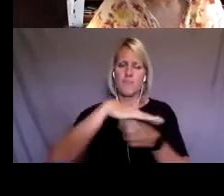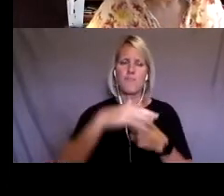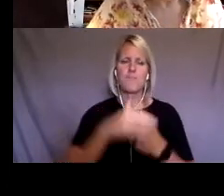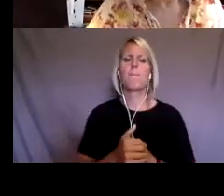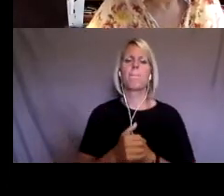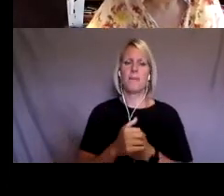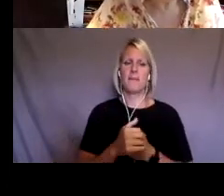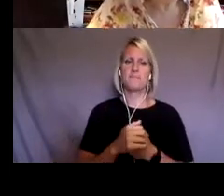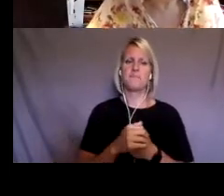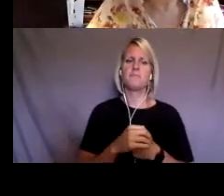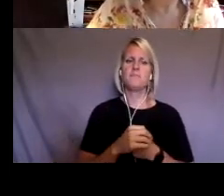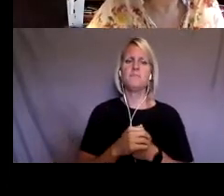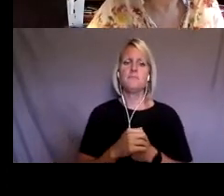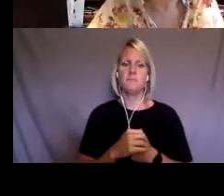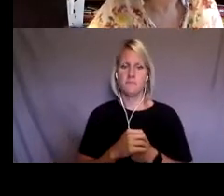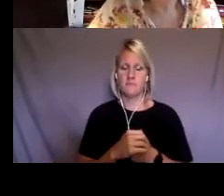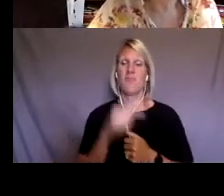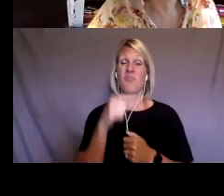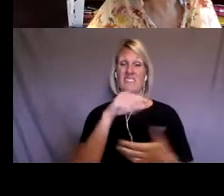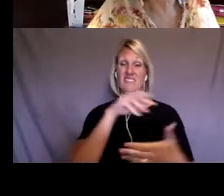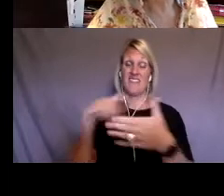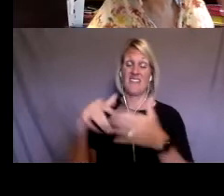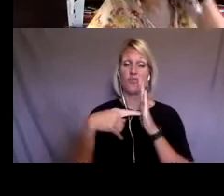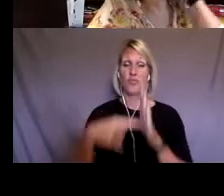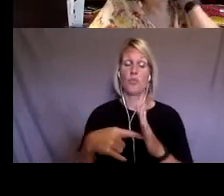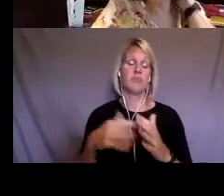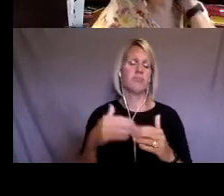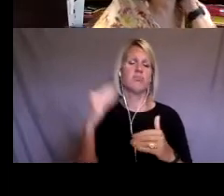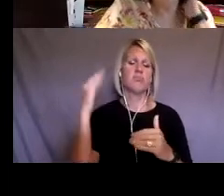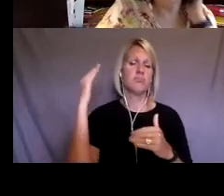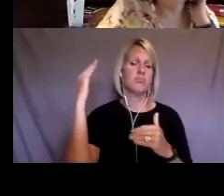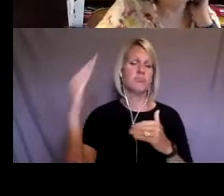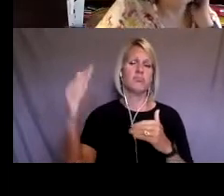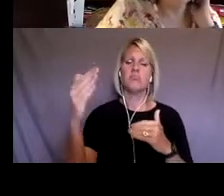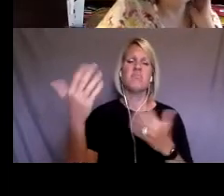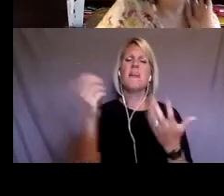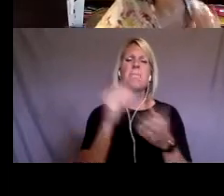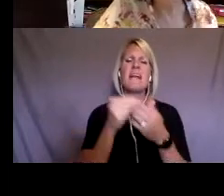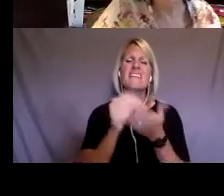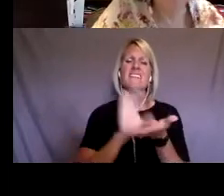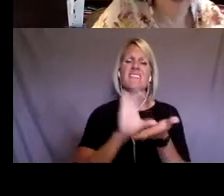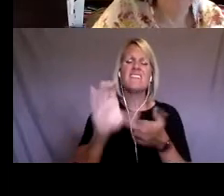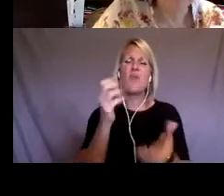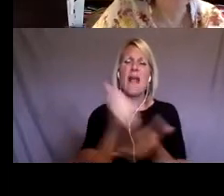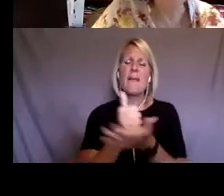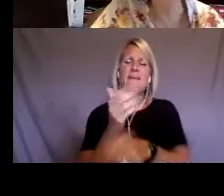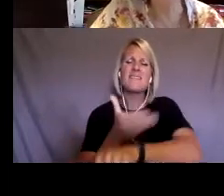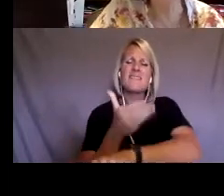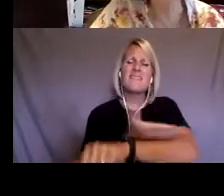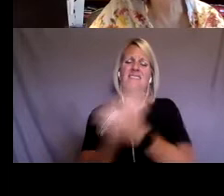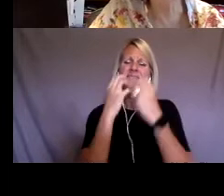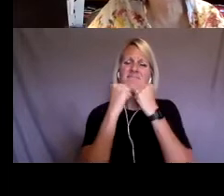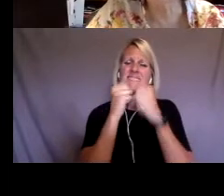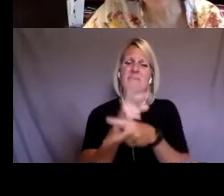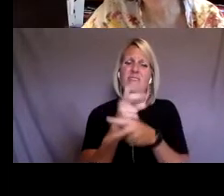So this study showed the tremendous amount of disinvestment on the neighborhood streets, the lack of upkeep and